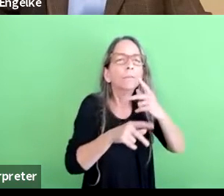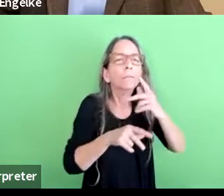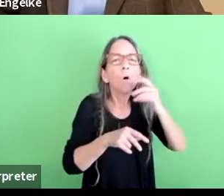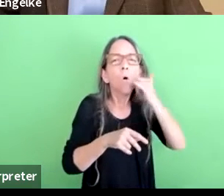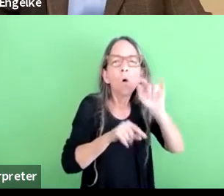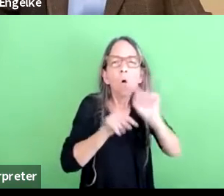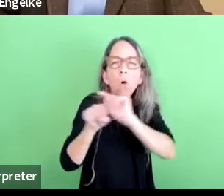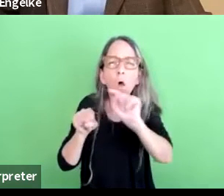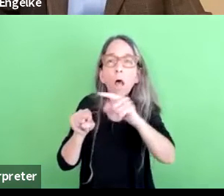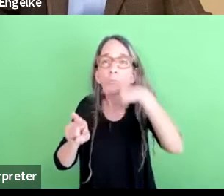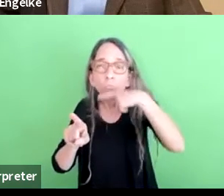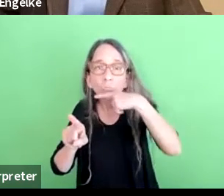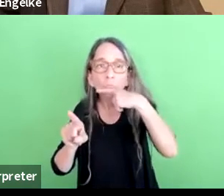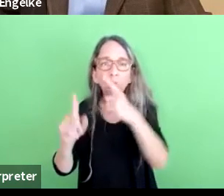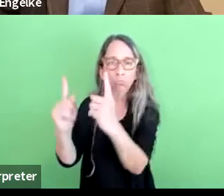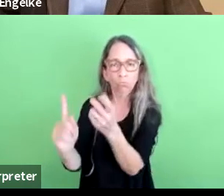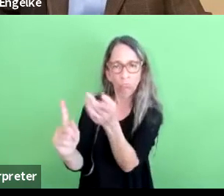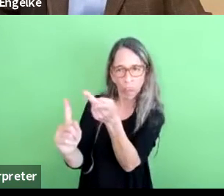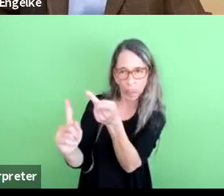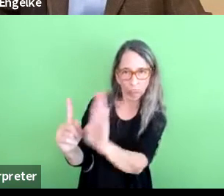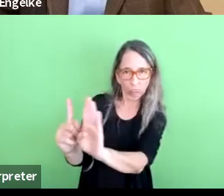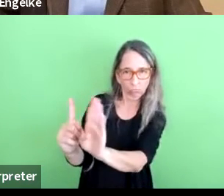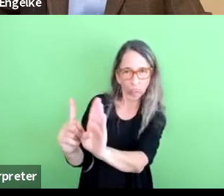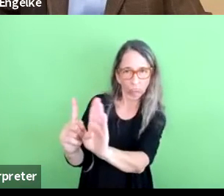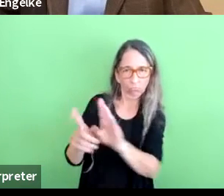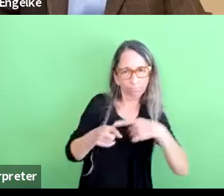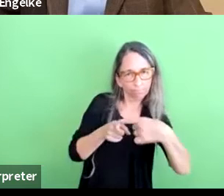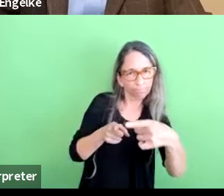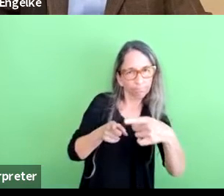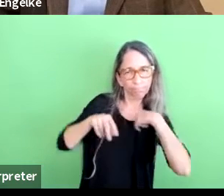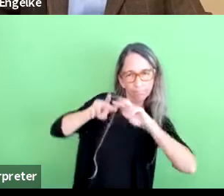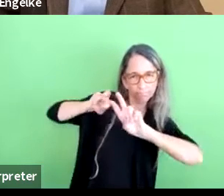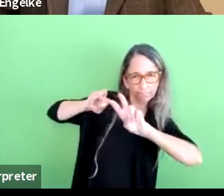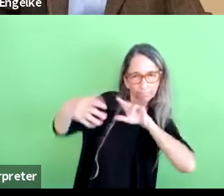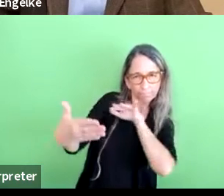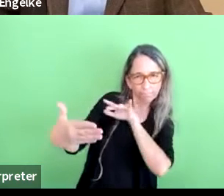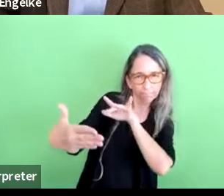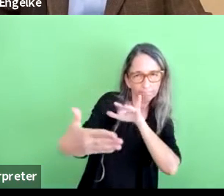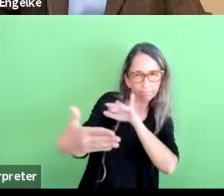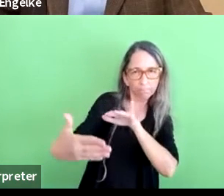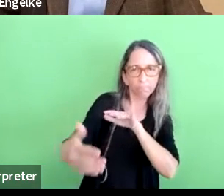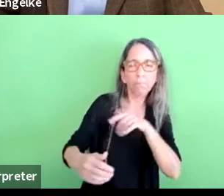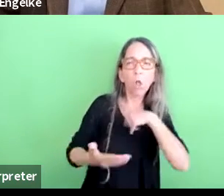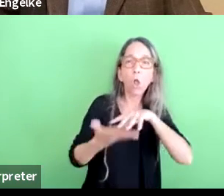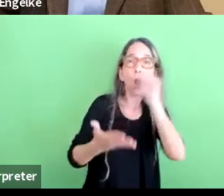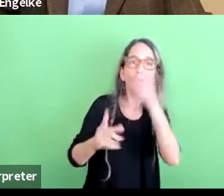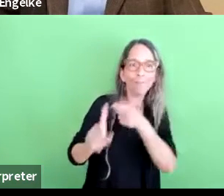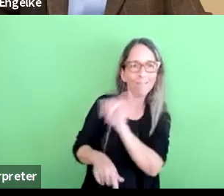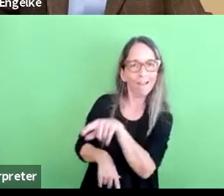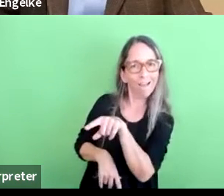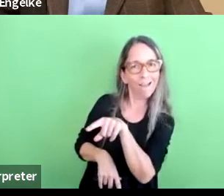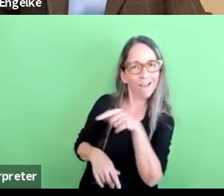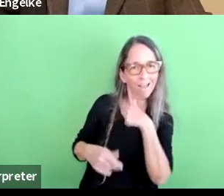one area that we've looked into and I think has informed us and made us think